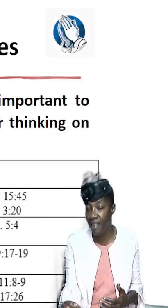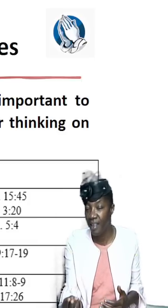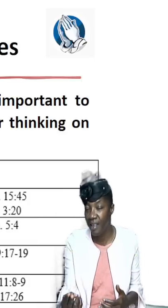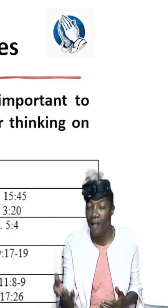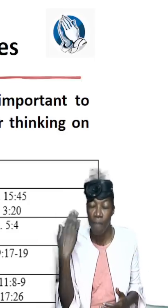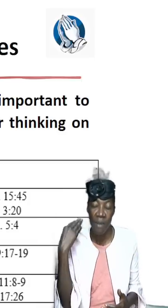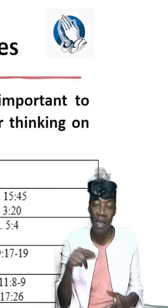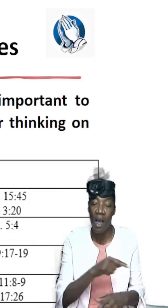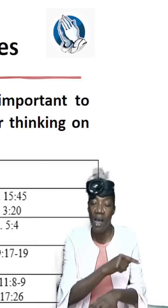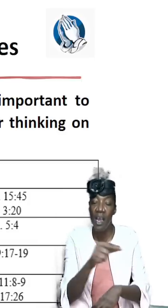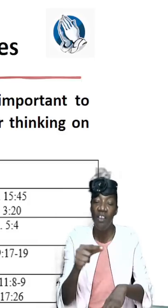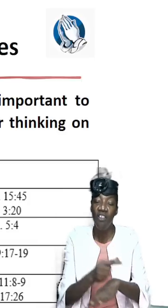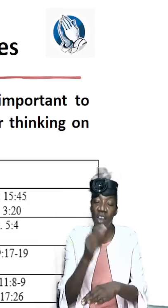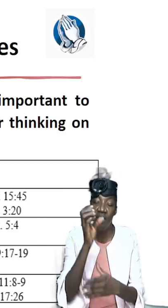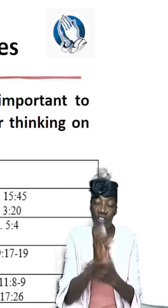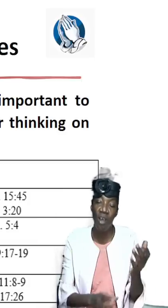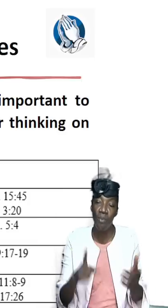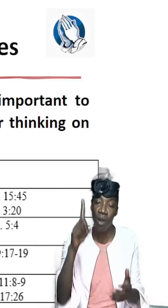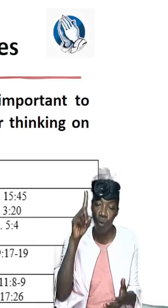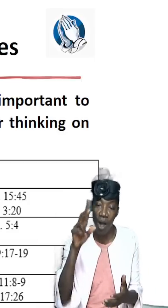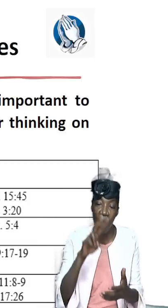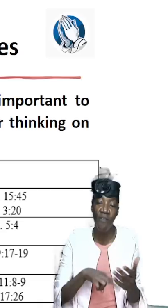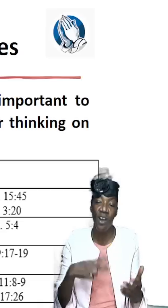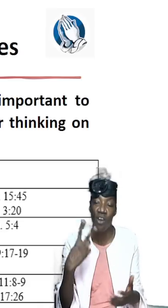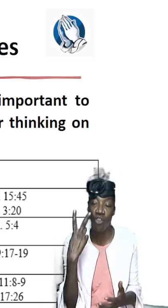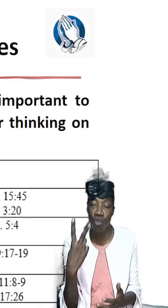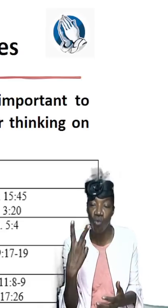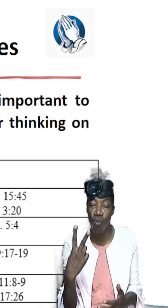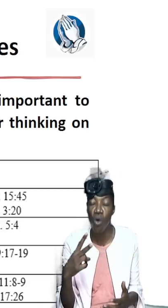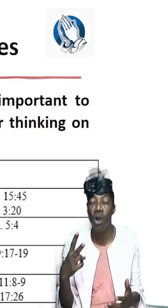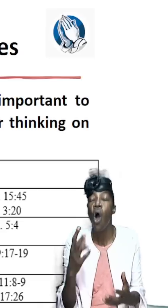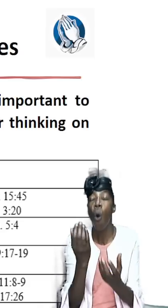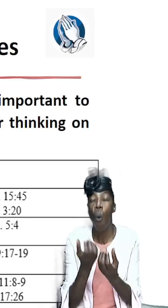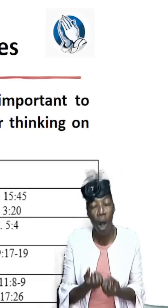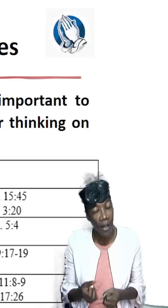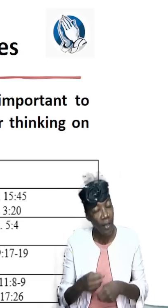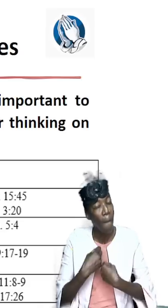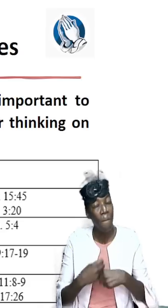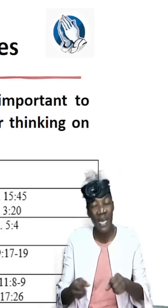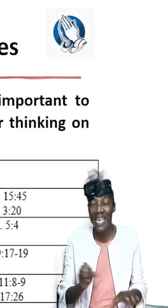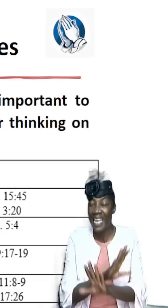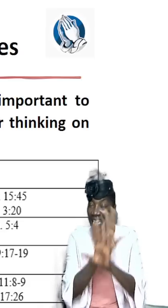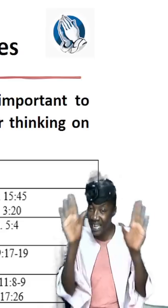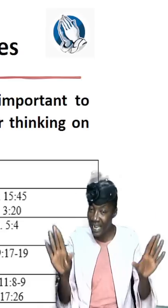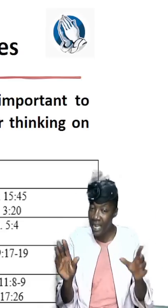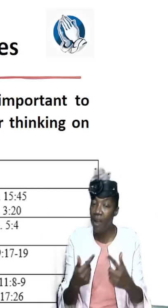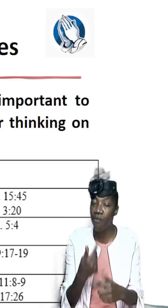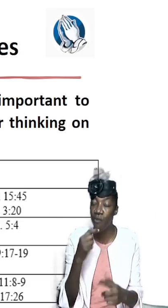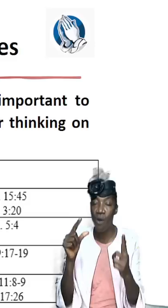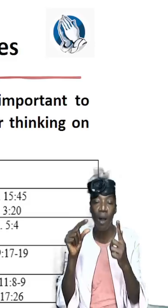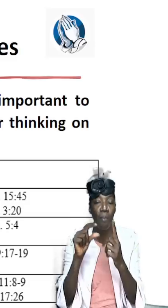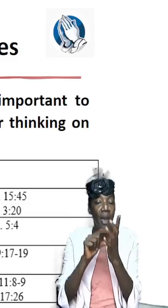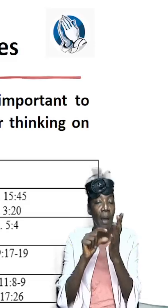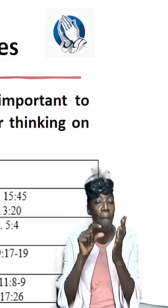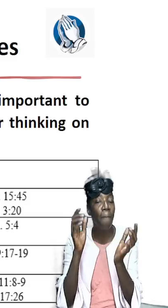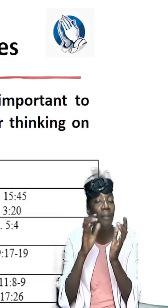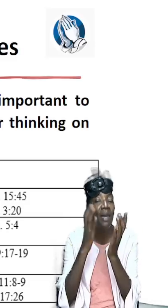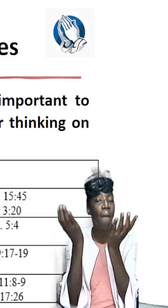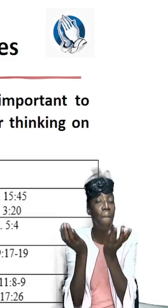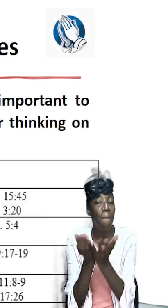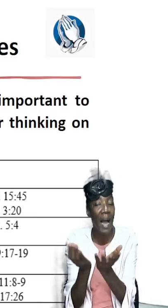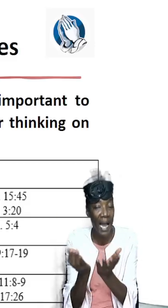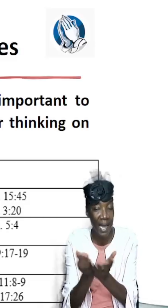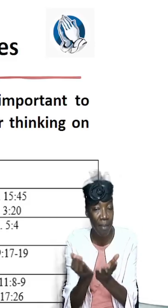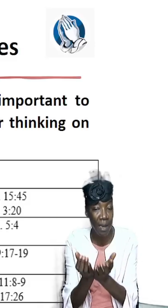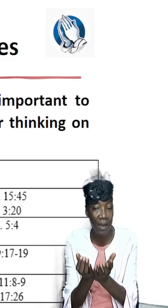beyond Genesis chapter 1 and verse 2. We just want to make it clear, certainly from the scriptures, in 1 Corinthians